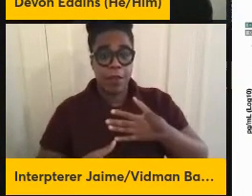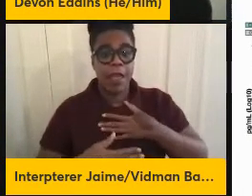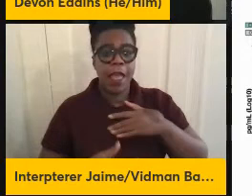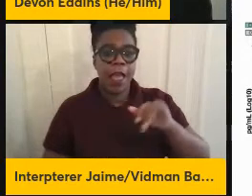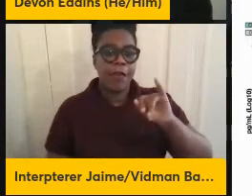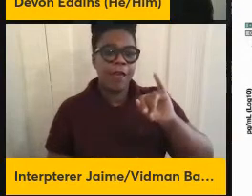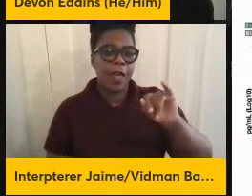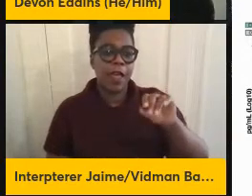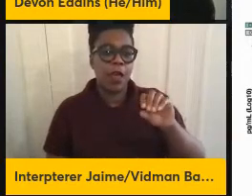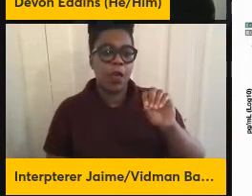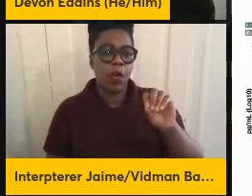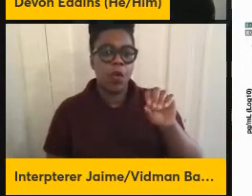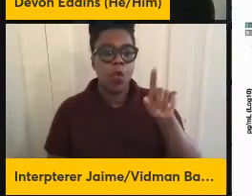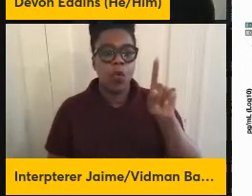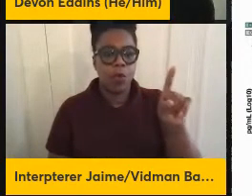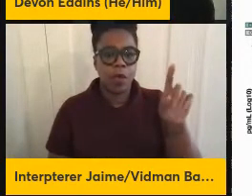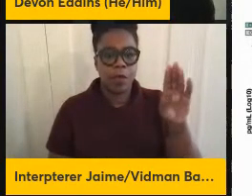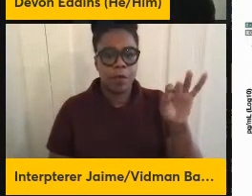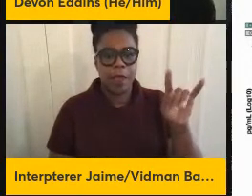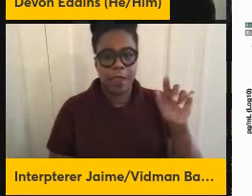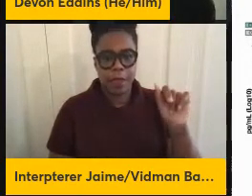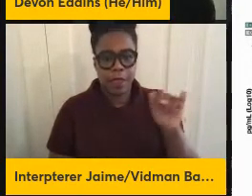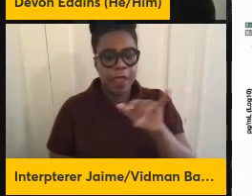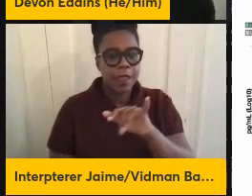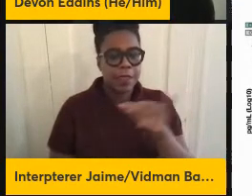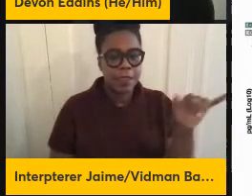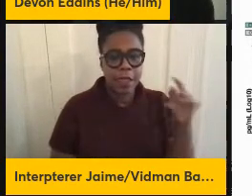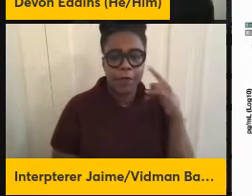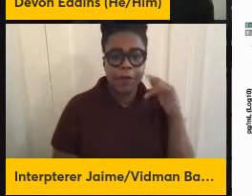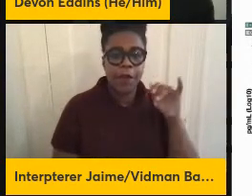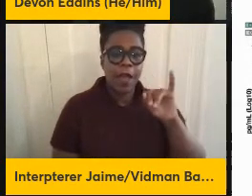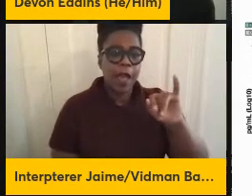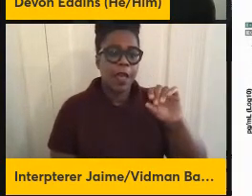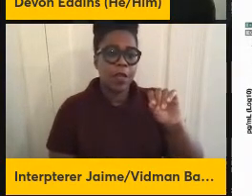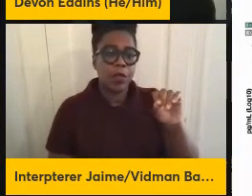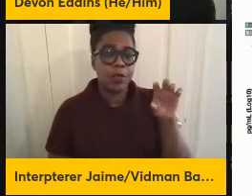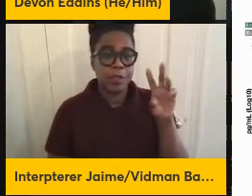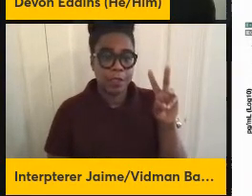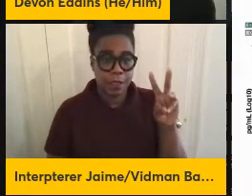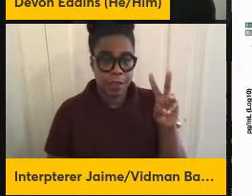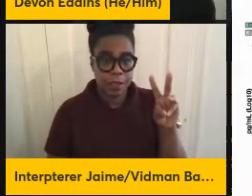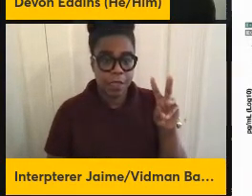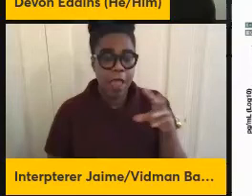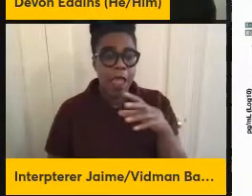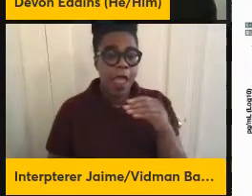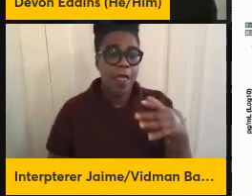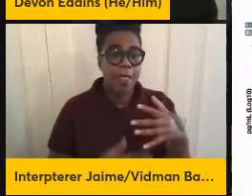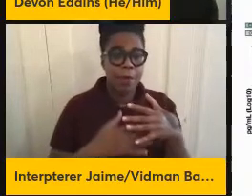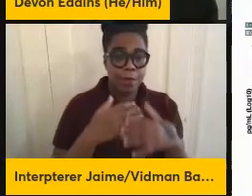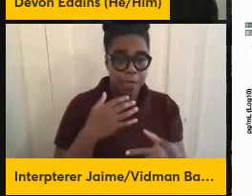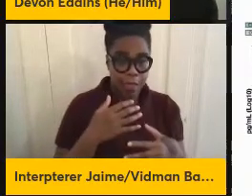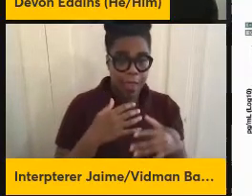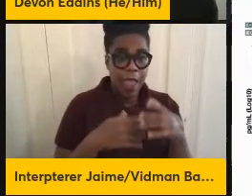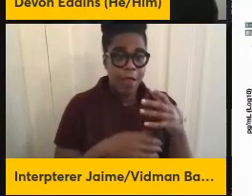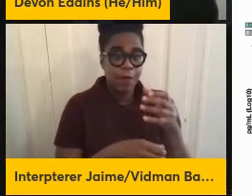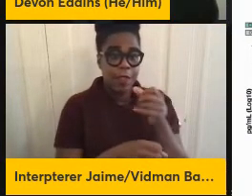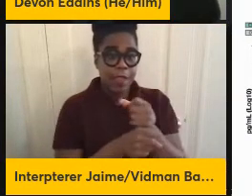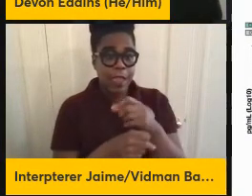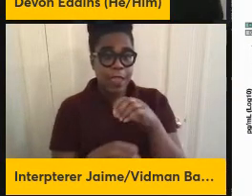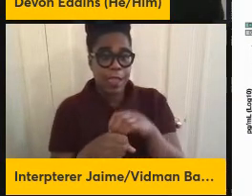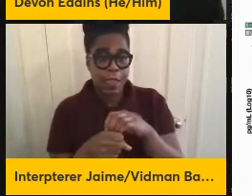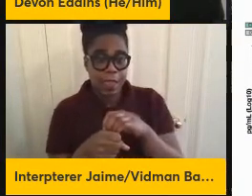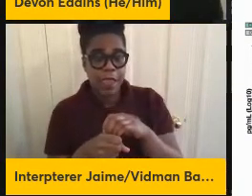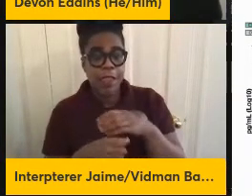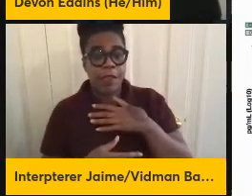beta. And then a similar phenomenon for IL-6 in the blood, and then once they get to the airway, they